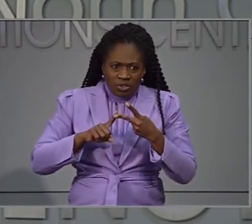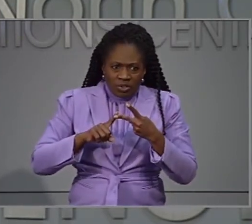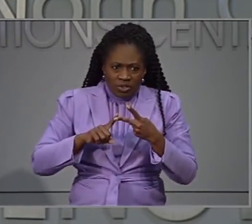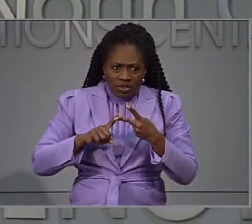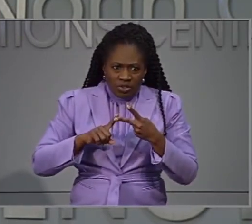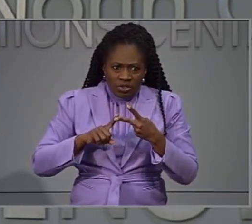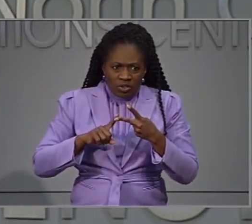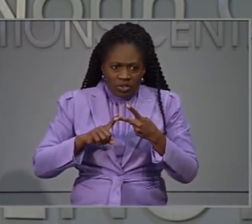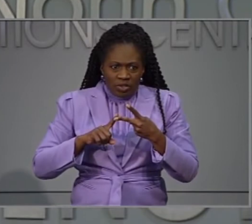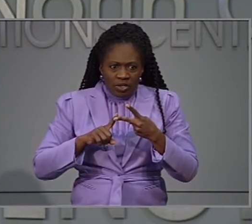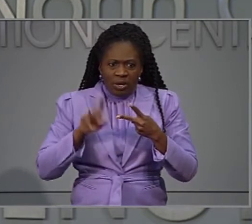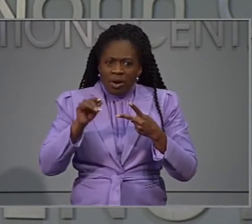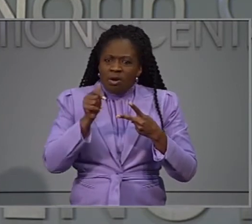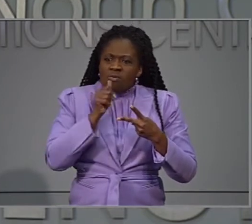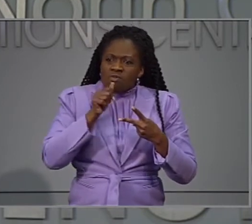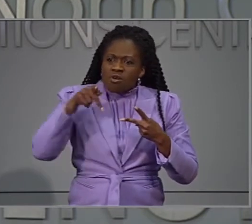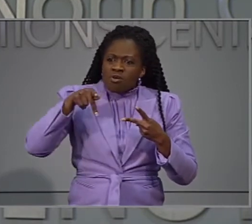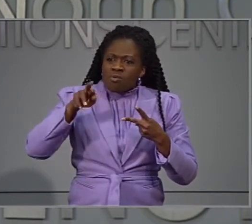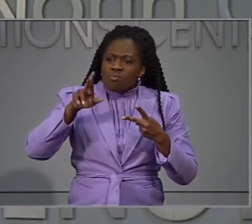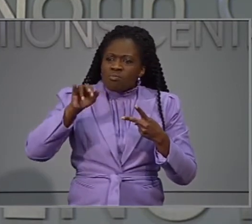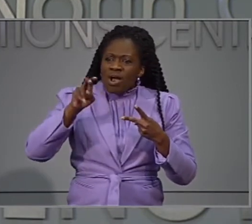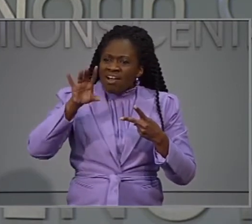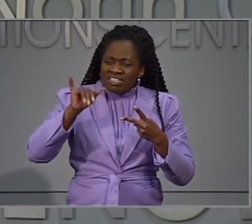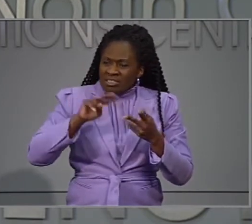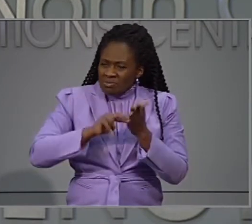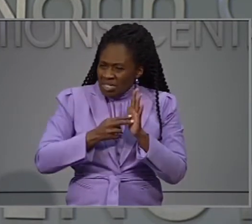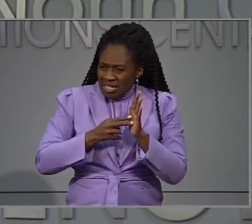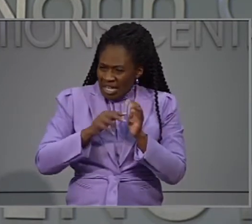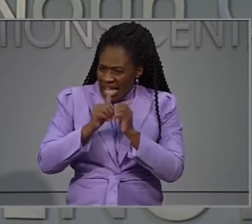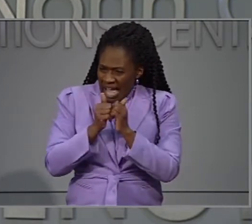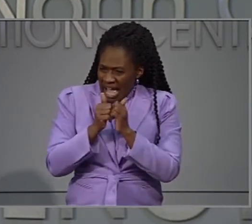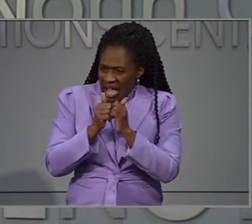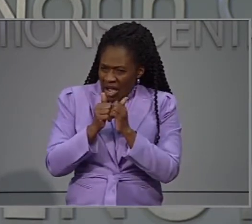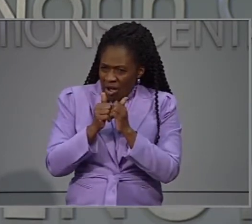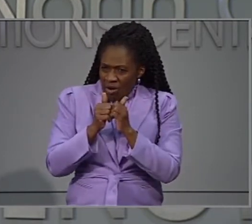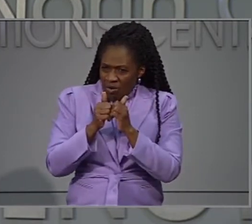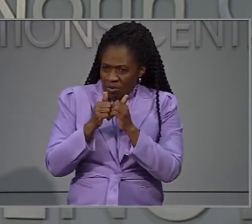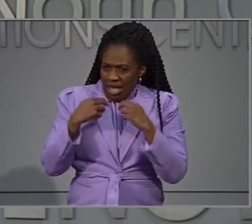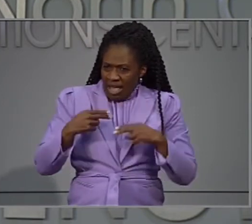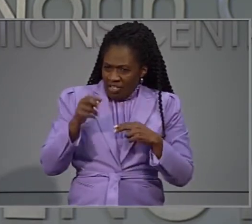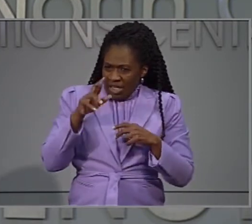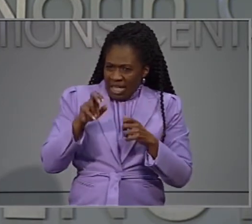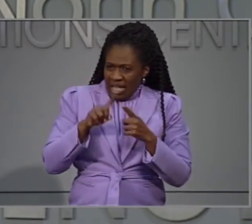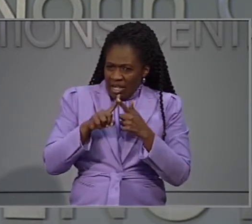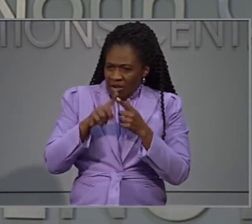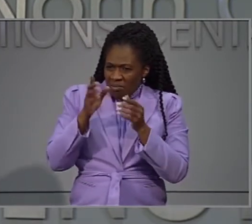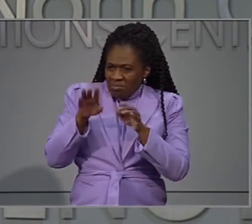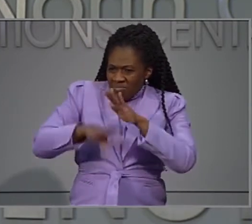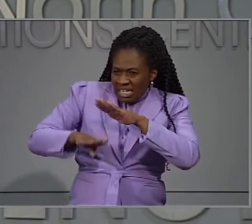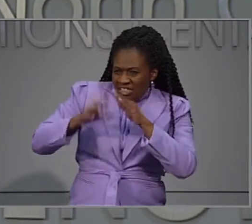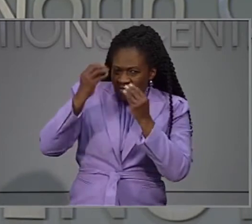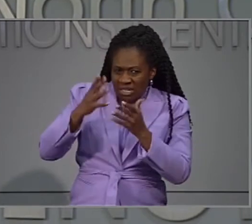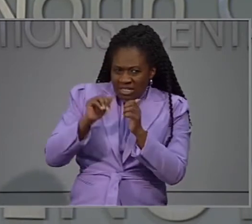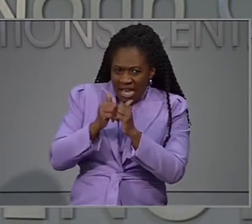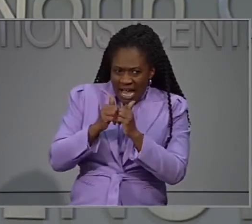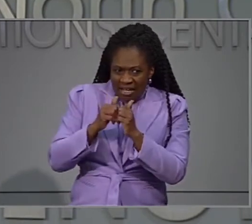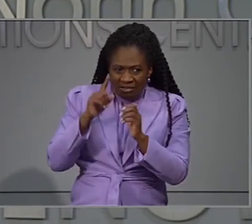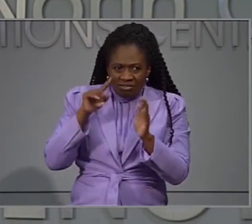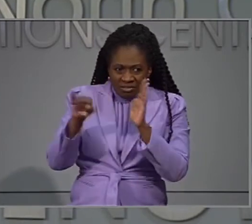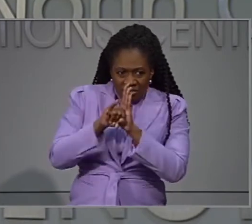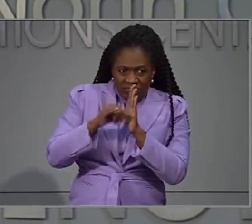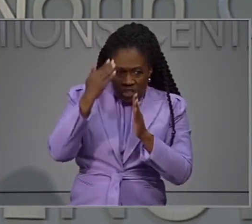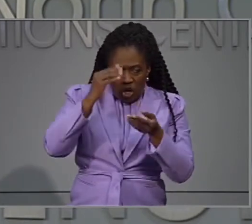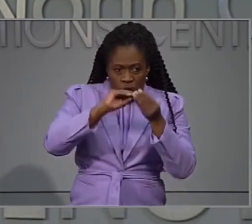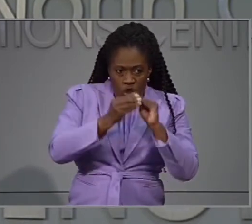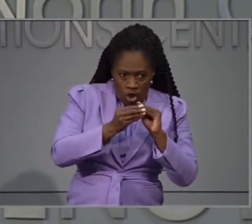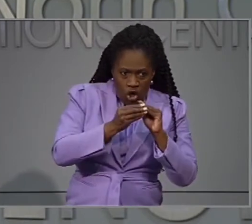you clarify how any patient would actually be identified through basic information? And why can't the